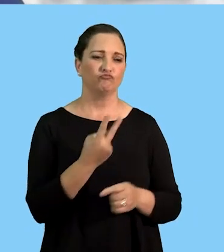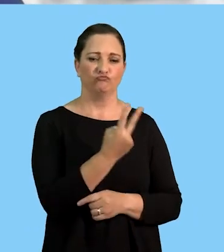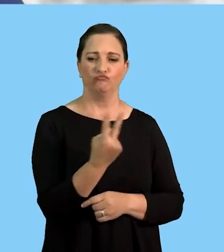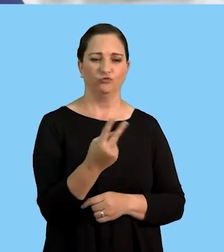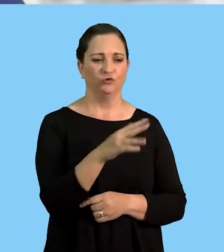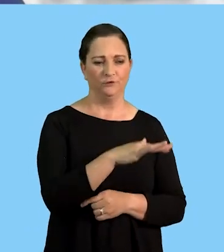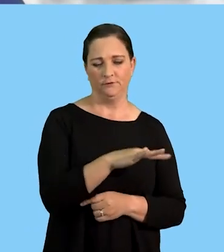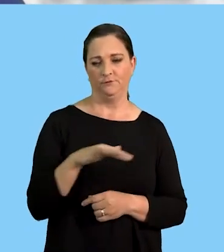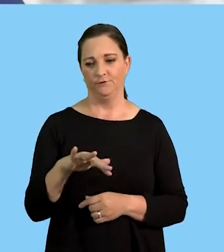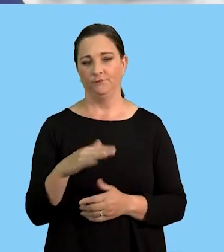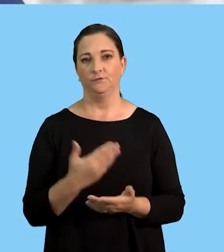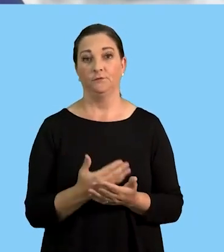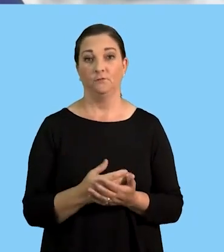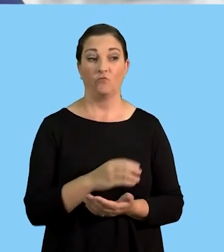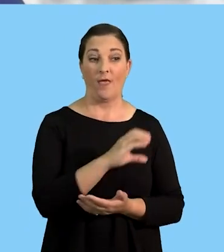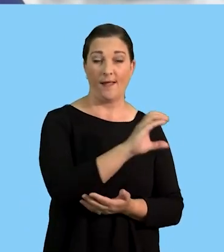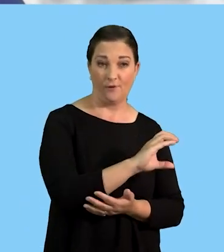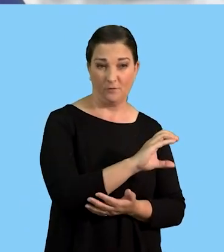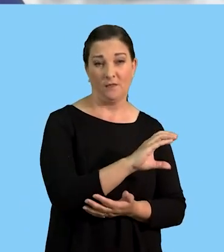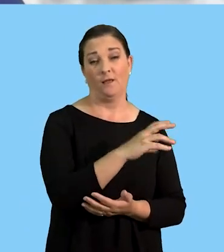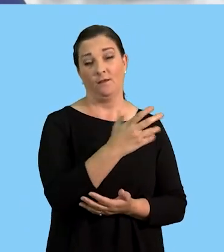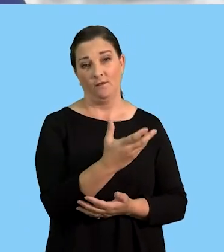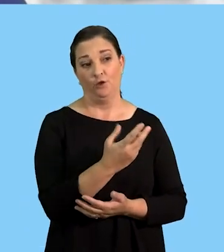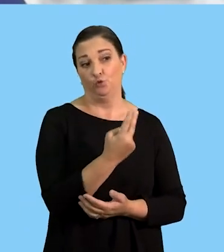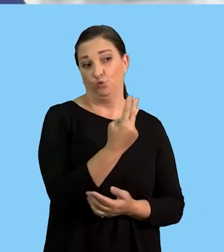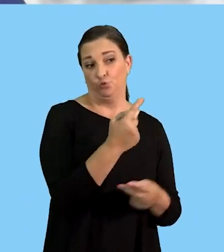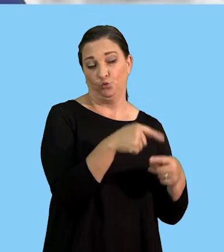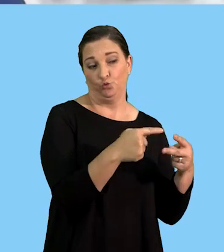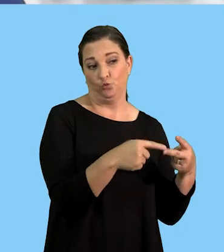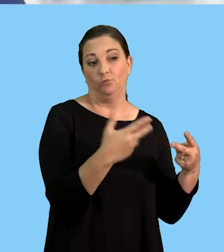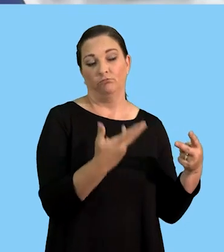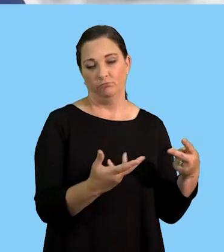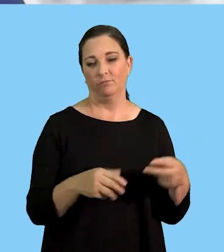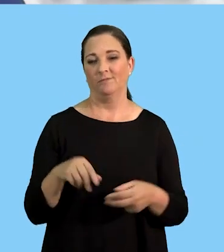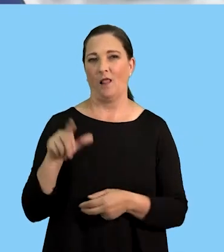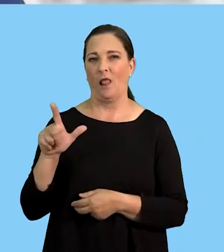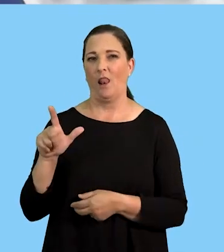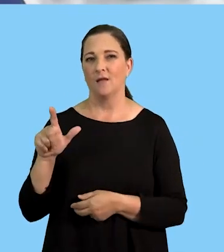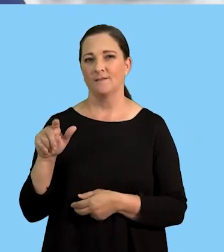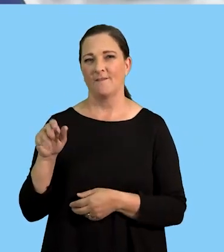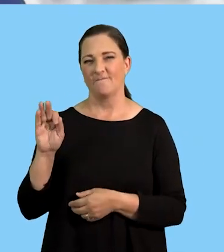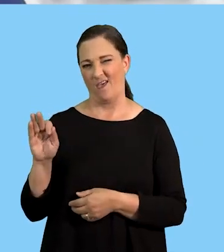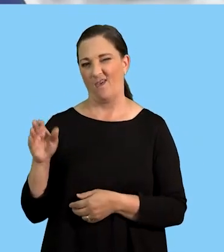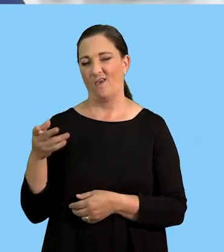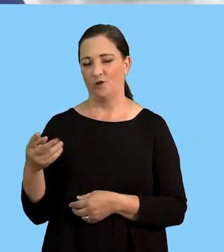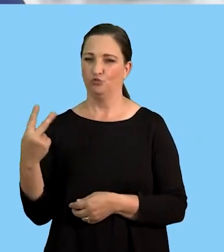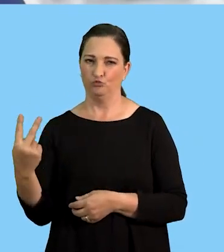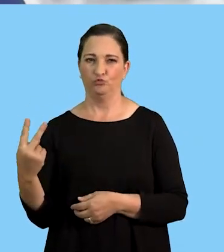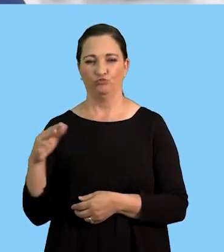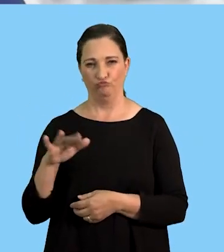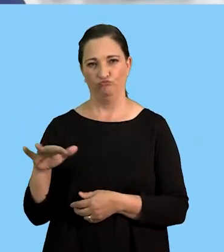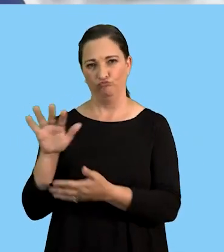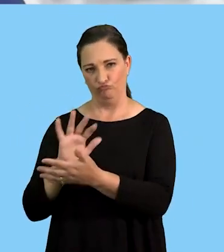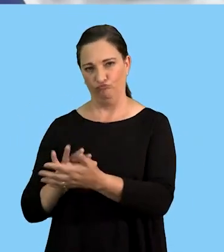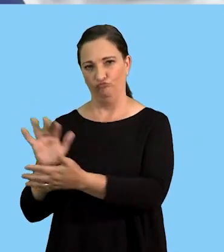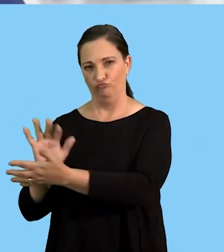are 2 situations that can be applied for charismatic and 2 situations that can be applied for Liza's fair. Remember,